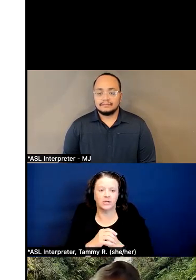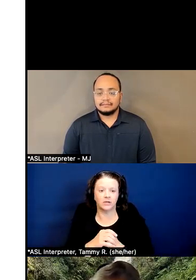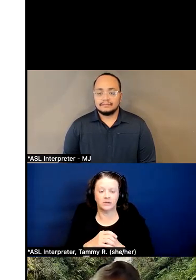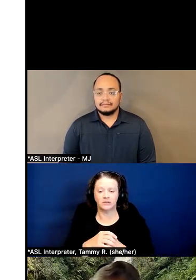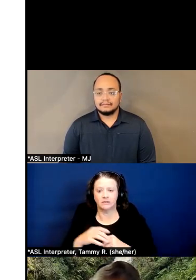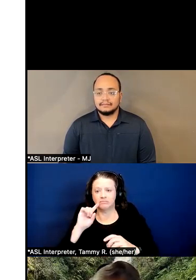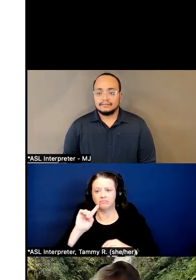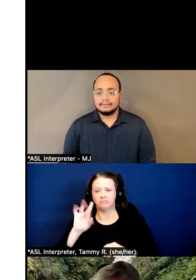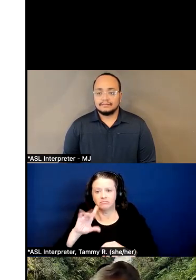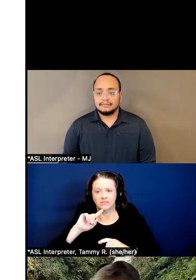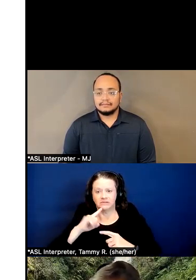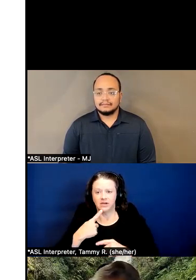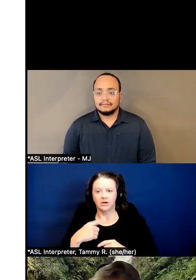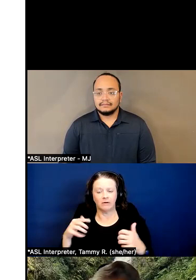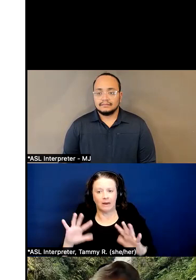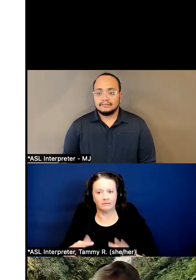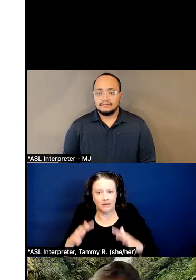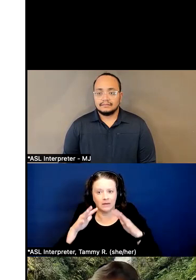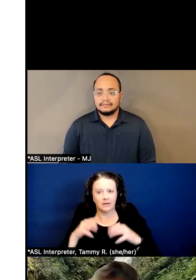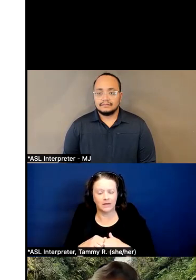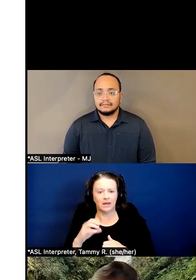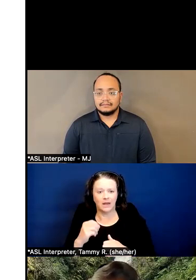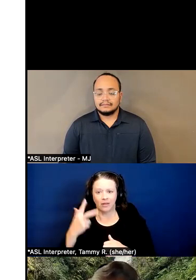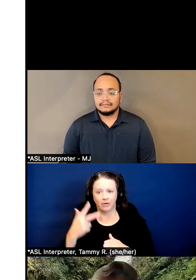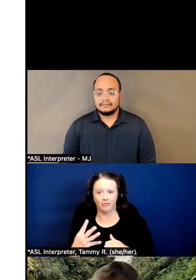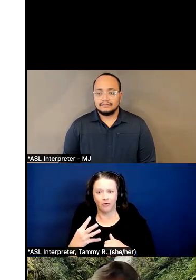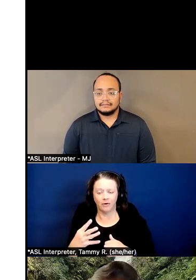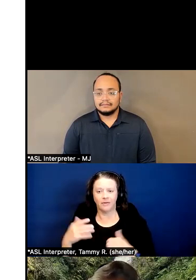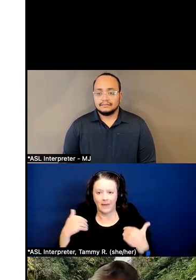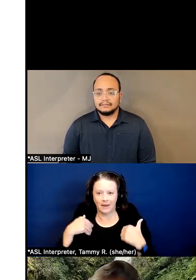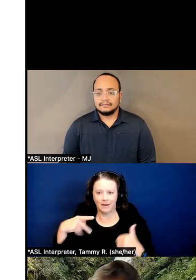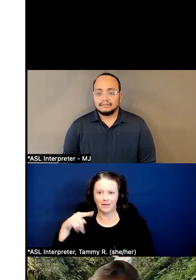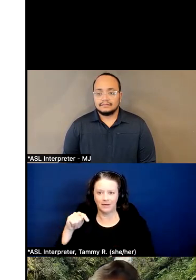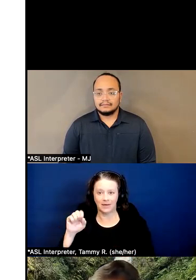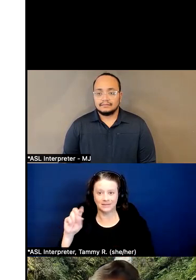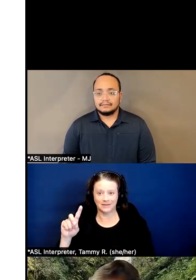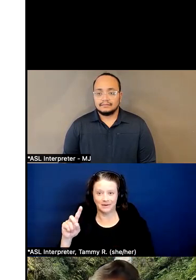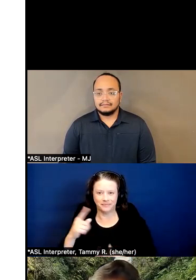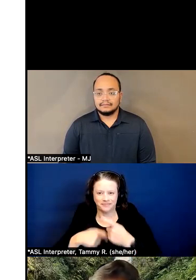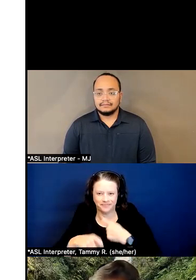severe anxiety, and 3/4 PTSD.